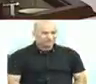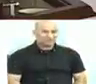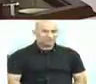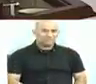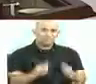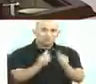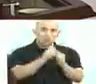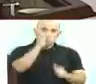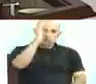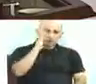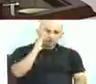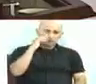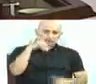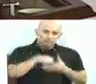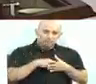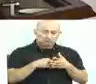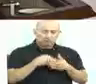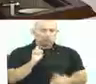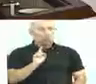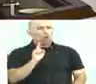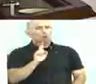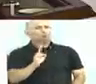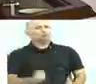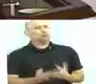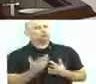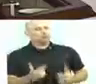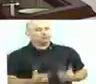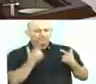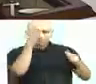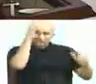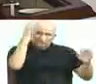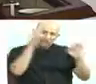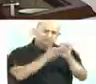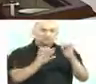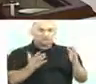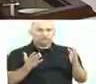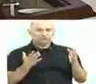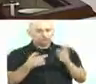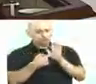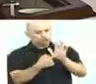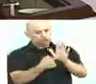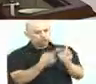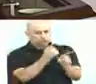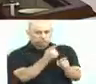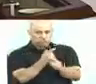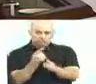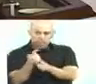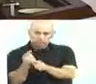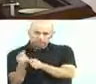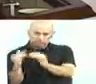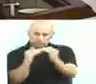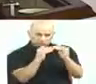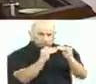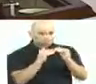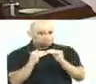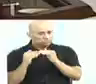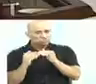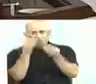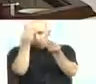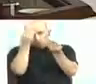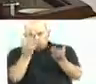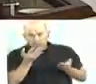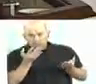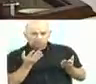with God in our walk. Faithfully showing justice and